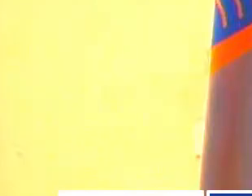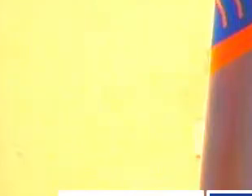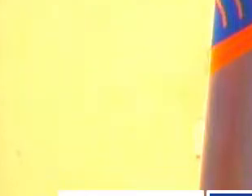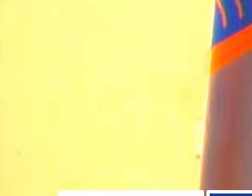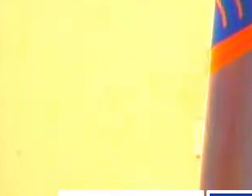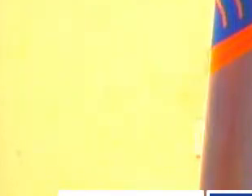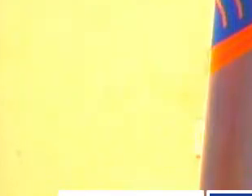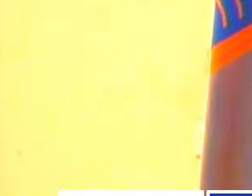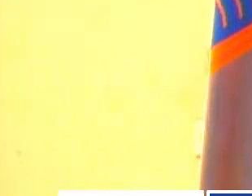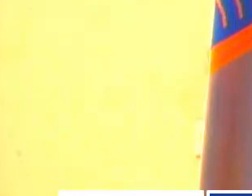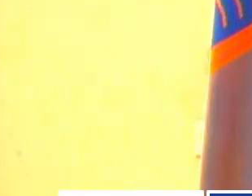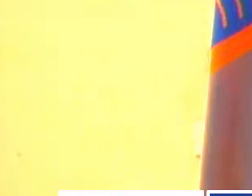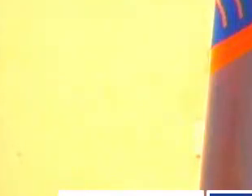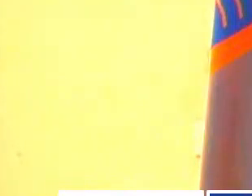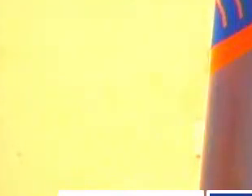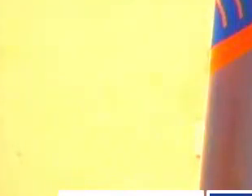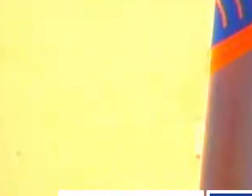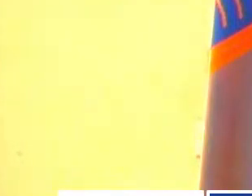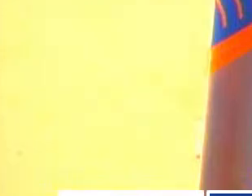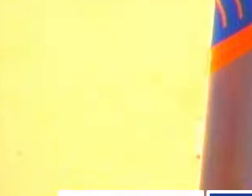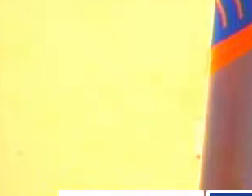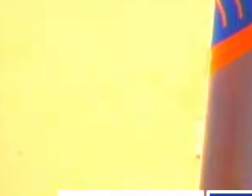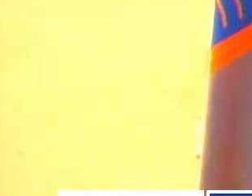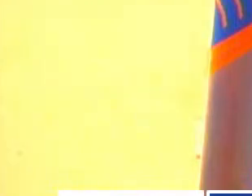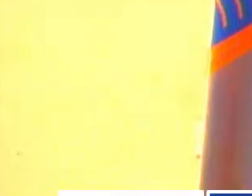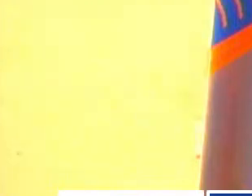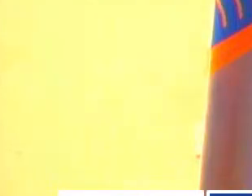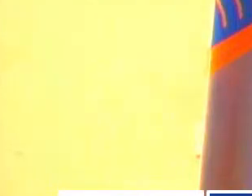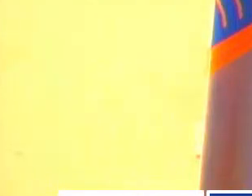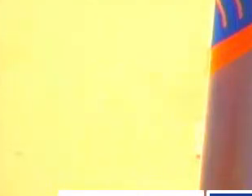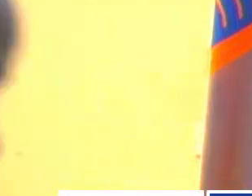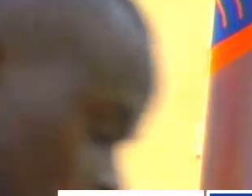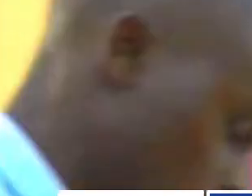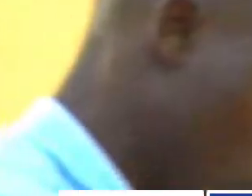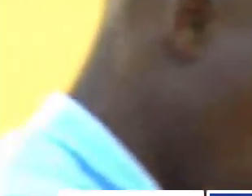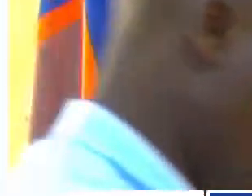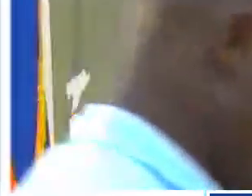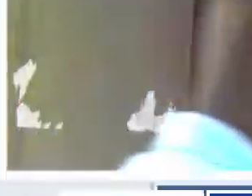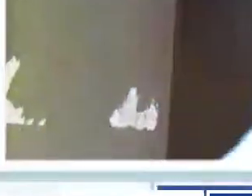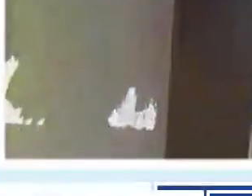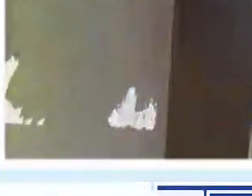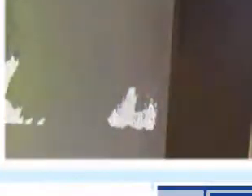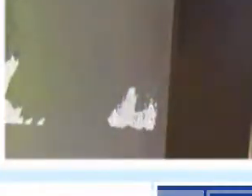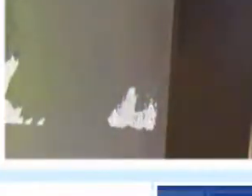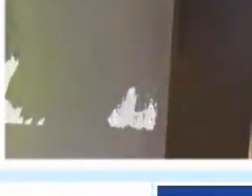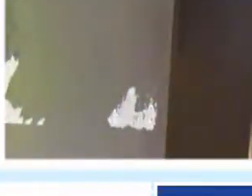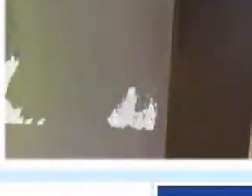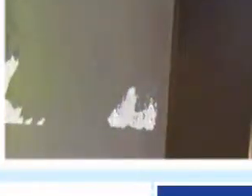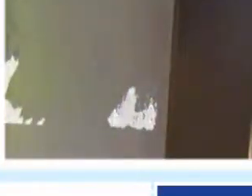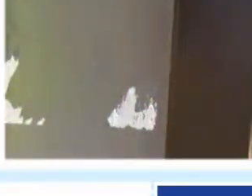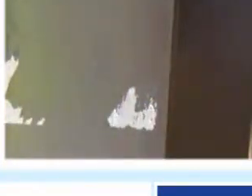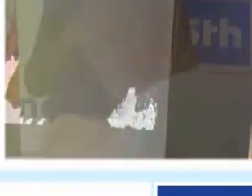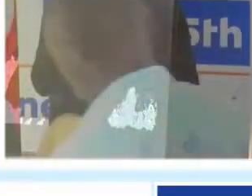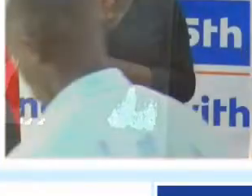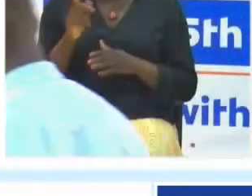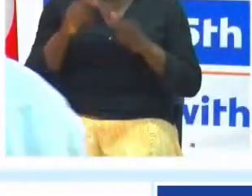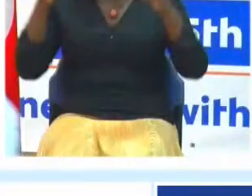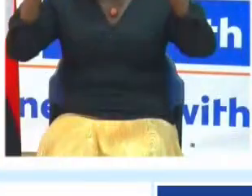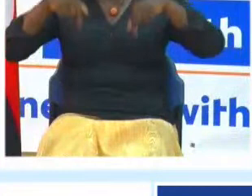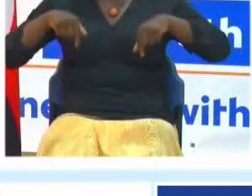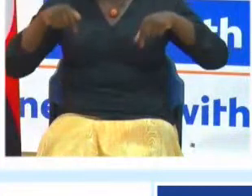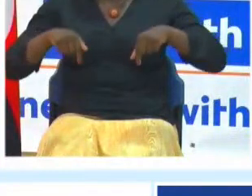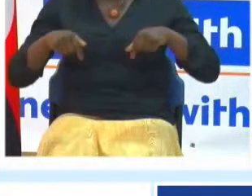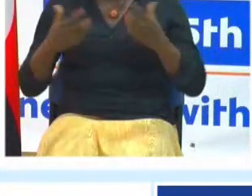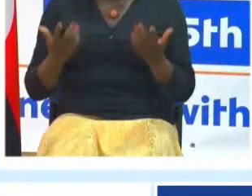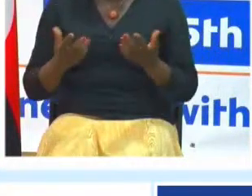accurate information on how you can apply and actually study in the United States. This is not something that is impossible because today you'll